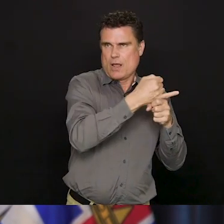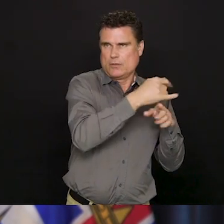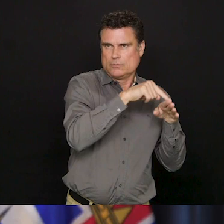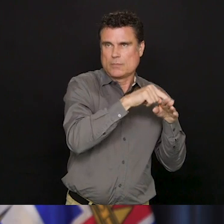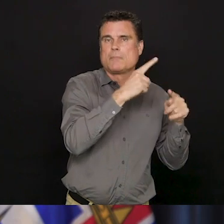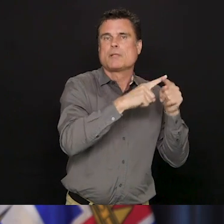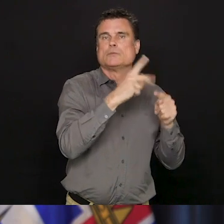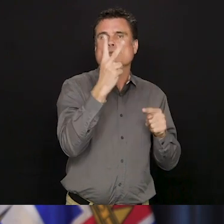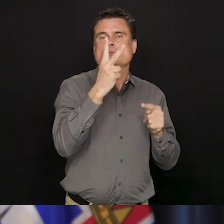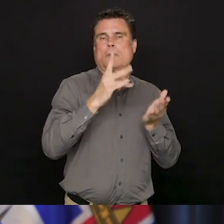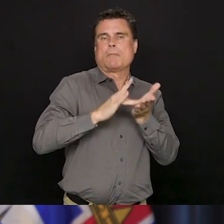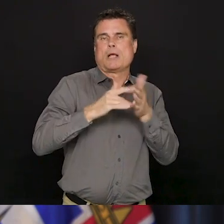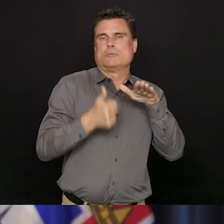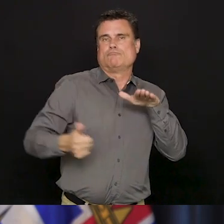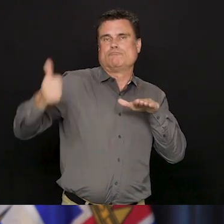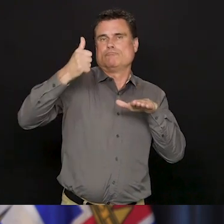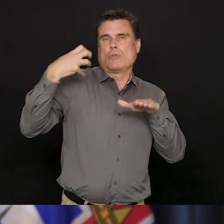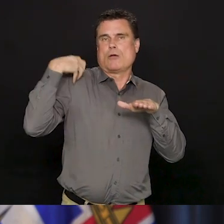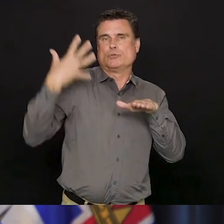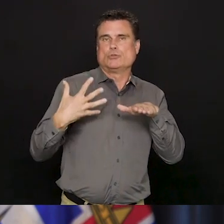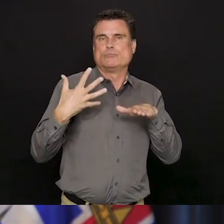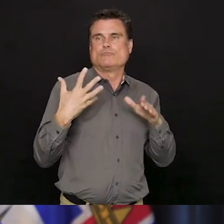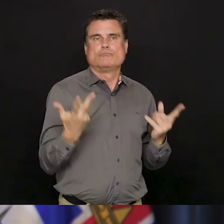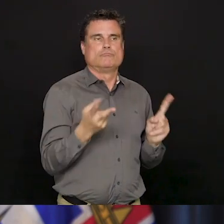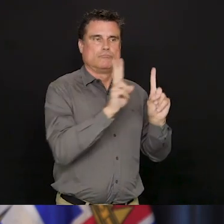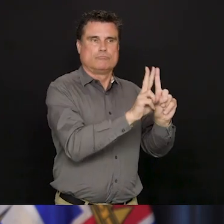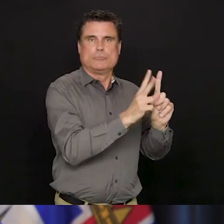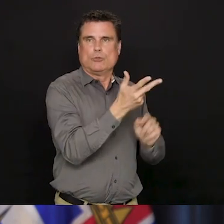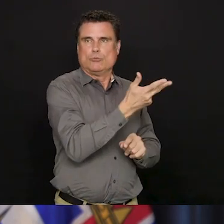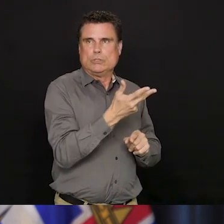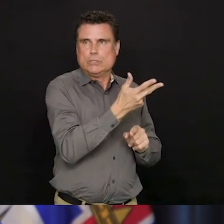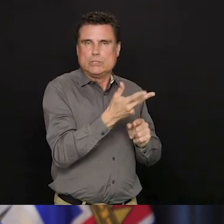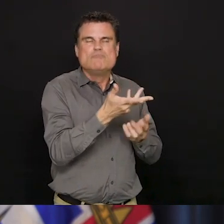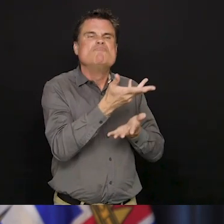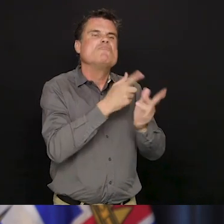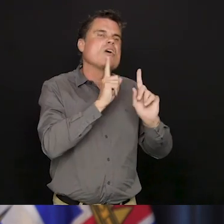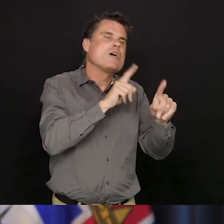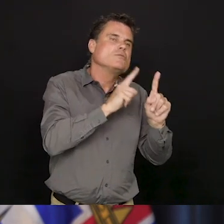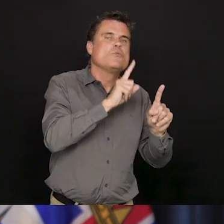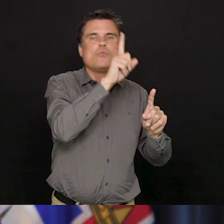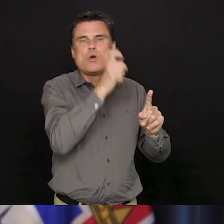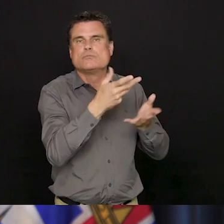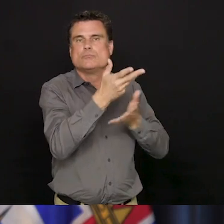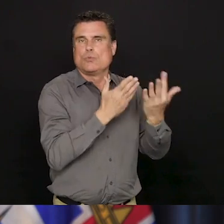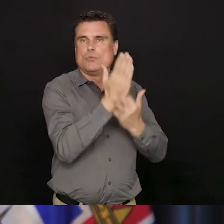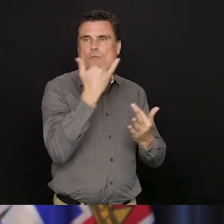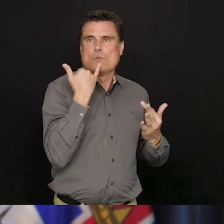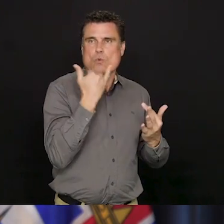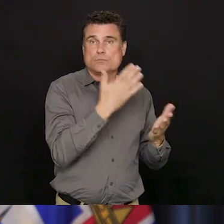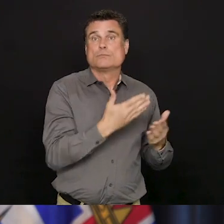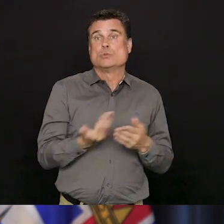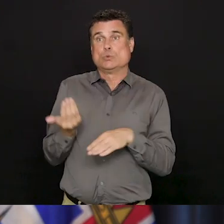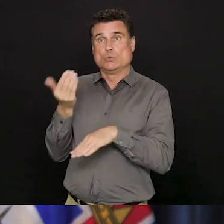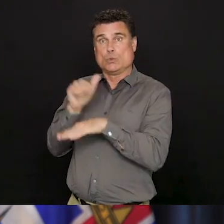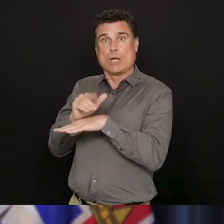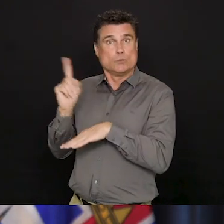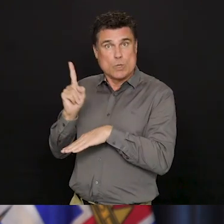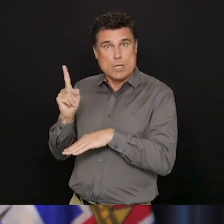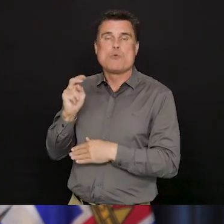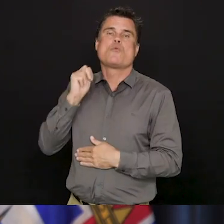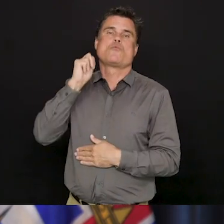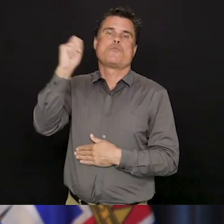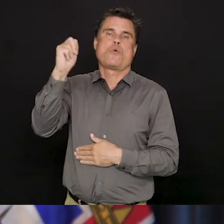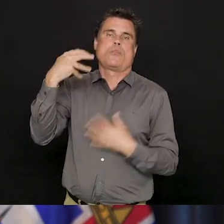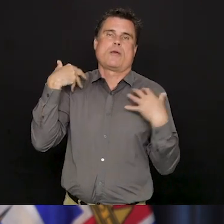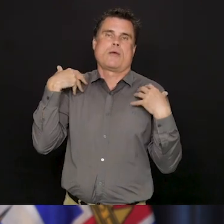received and answered many questions from the public. That tonight there'll be a virtual town hall in Northern Health hosted by MLA's Mike Bernier